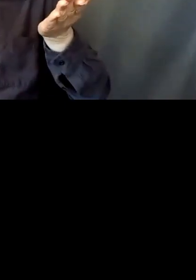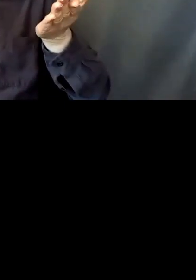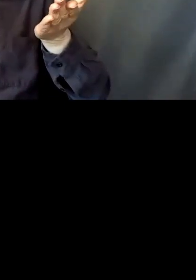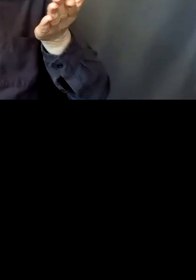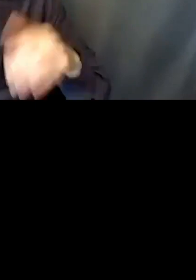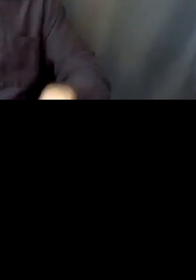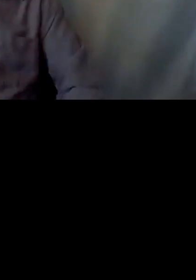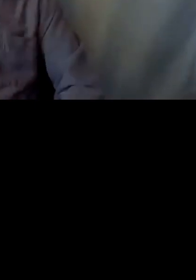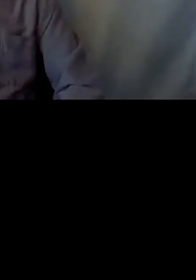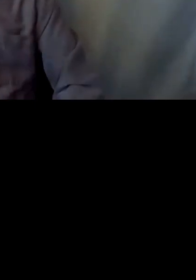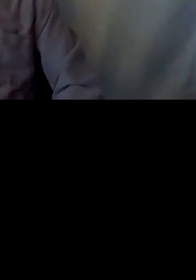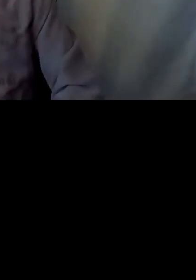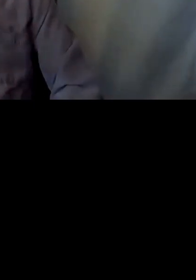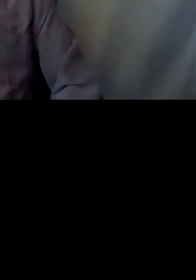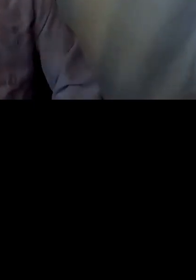Oh.